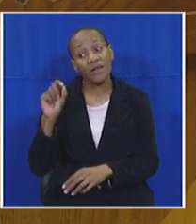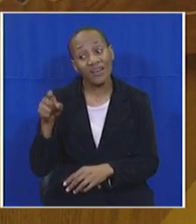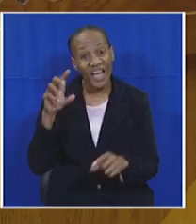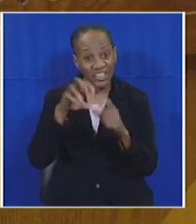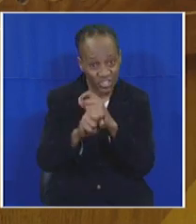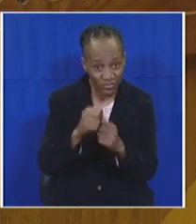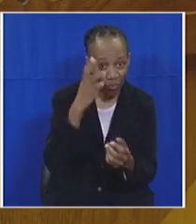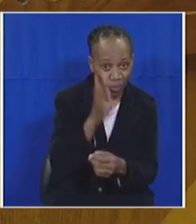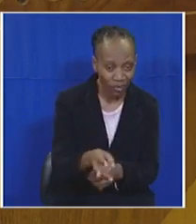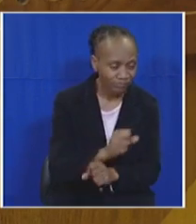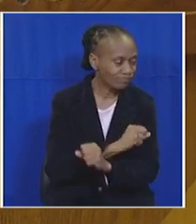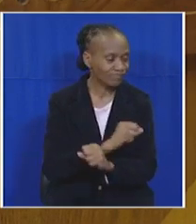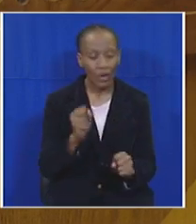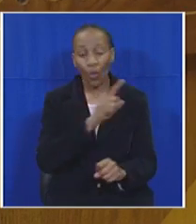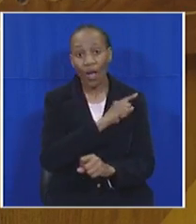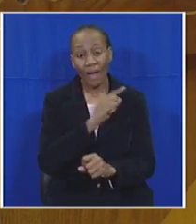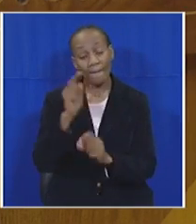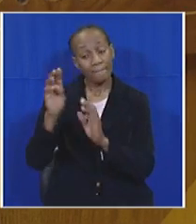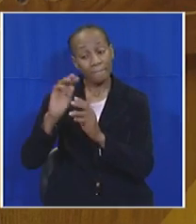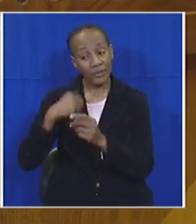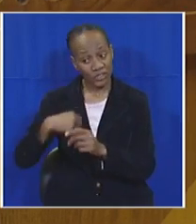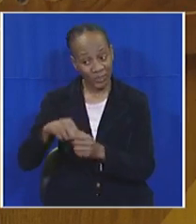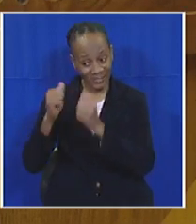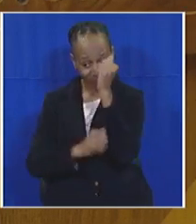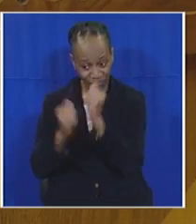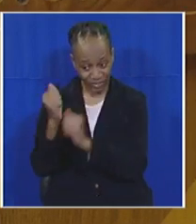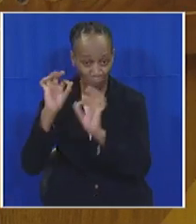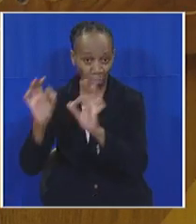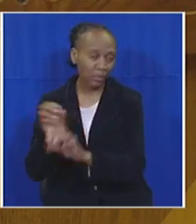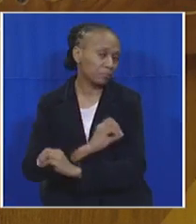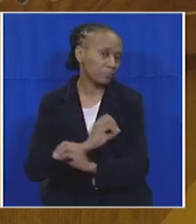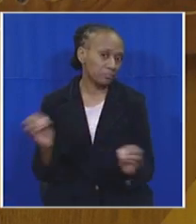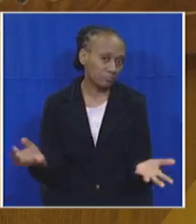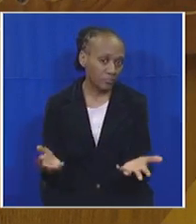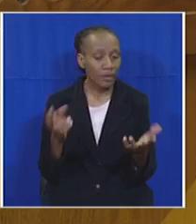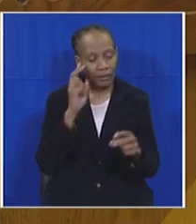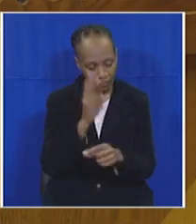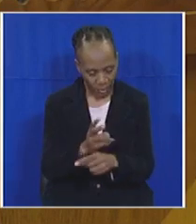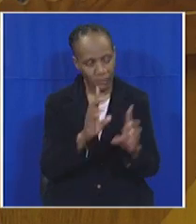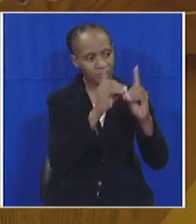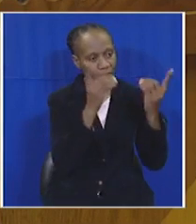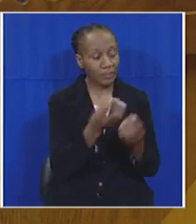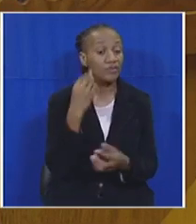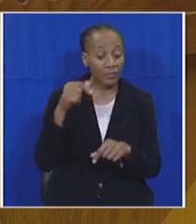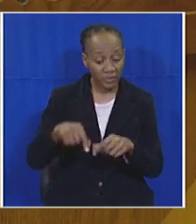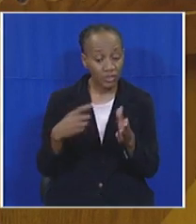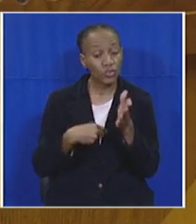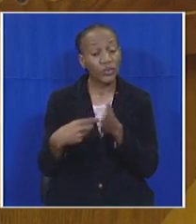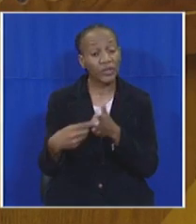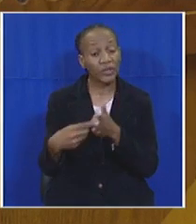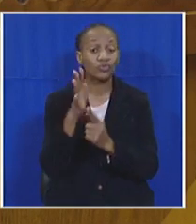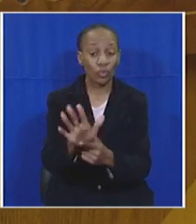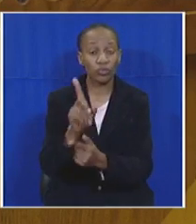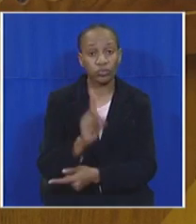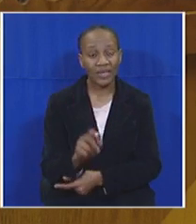its objectives in relation to municipal bulk infrastructure. Again, information provided by the department just this week shows that